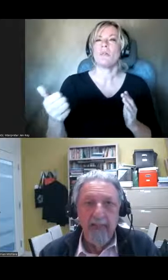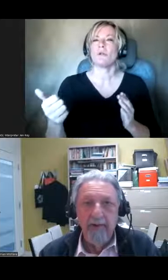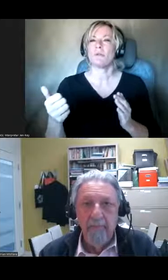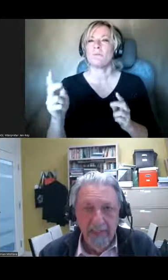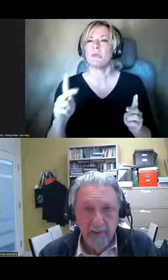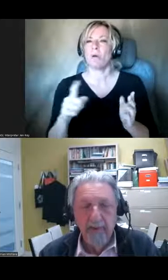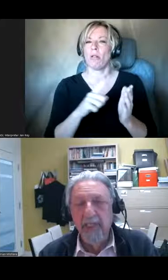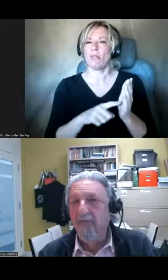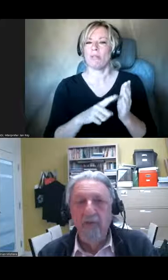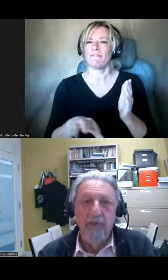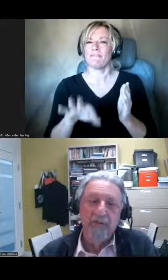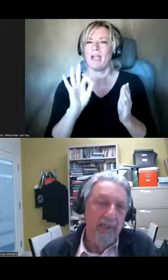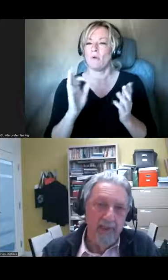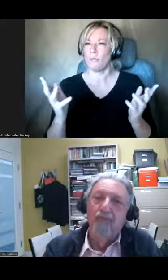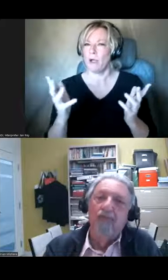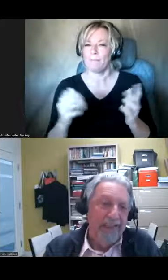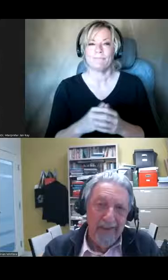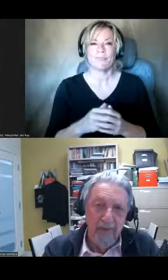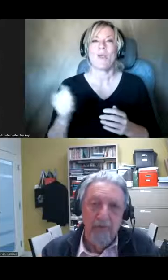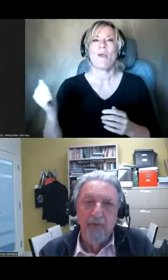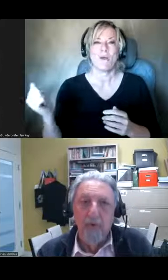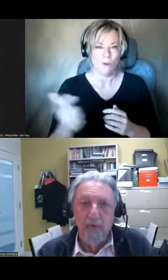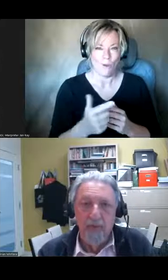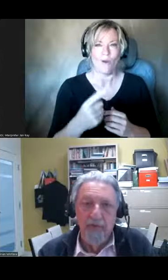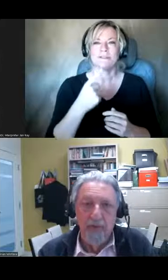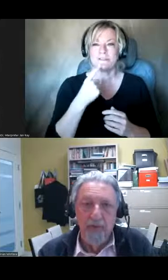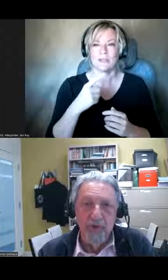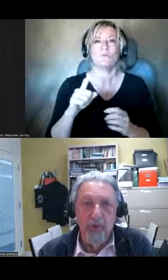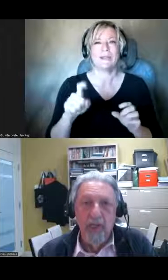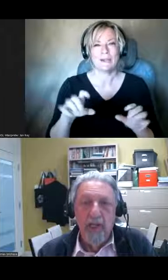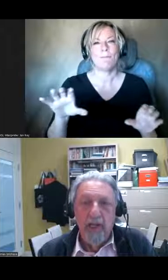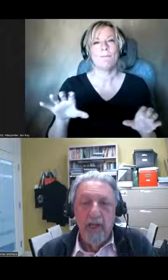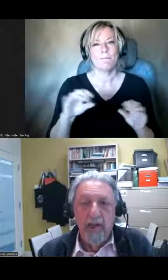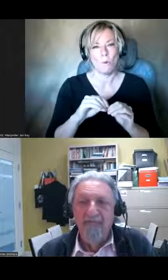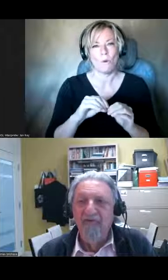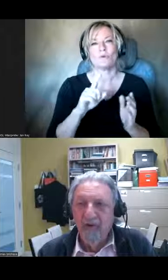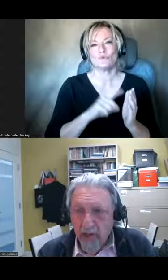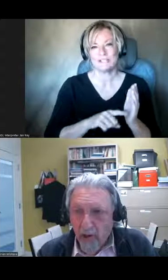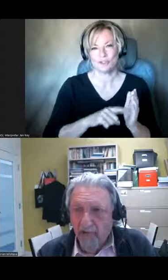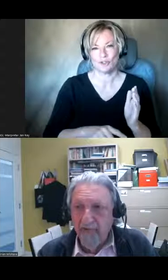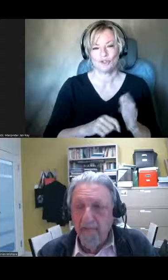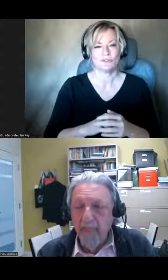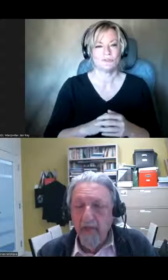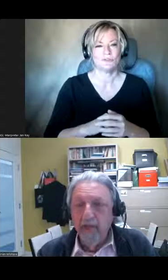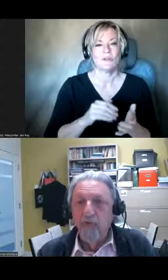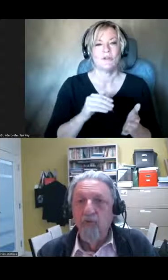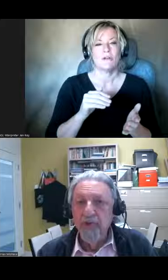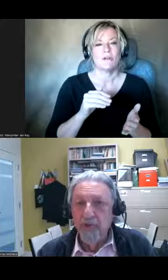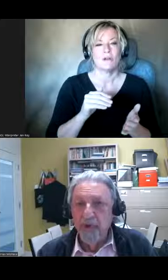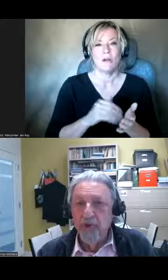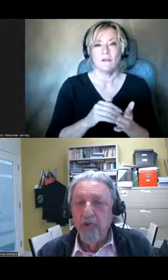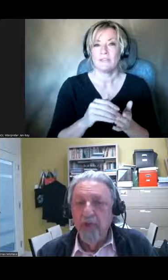this, and basically everyone says we need to do more research. Very often,